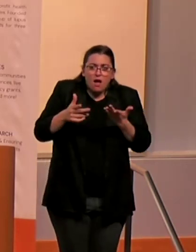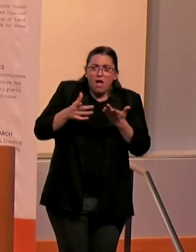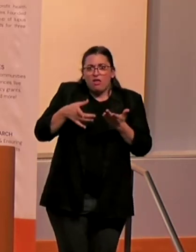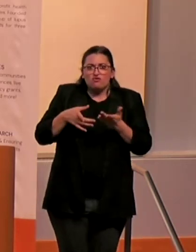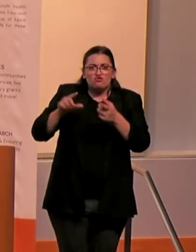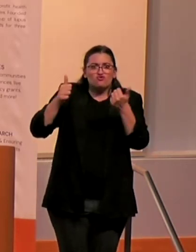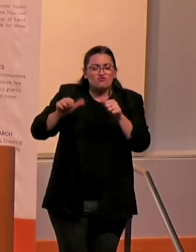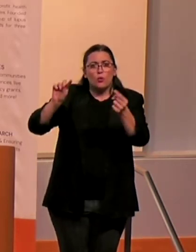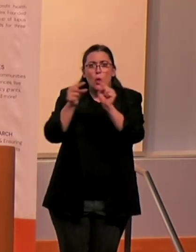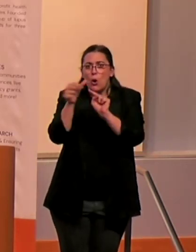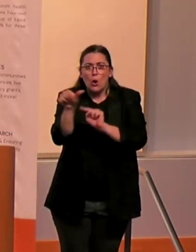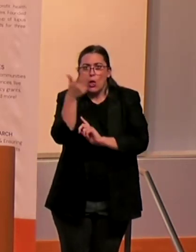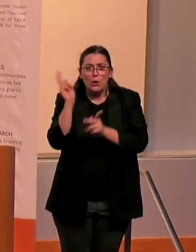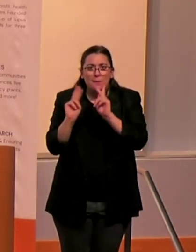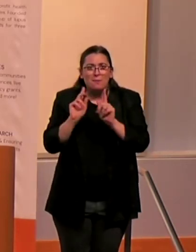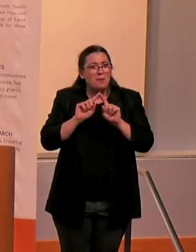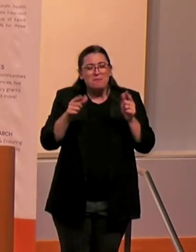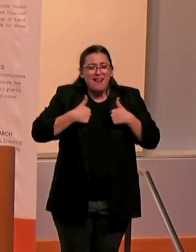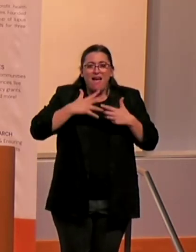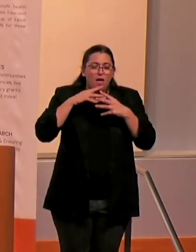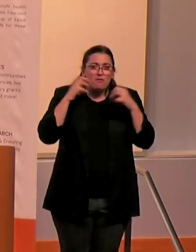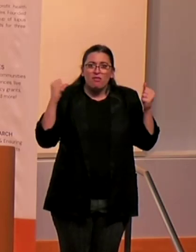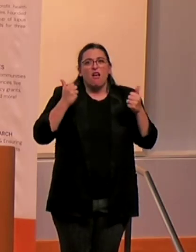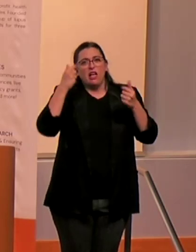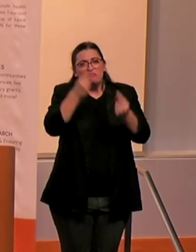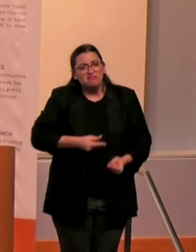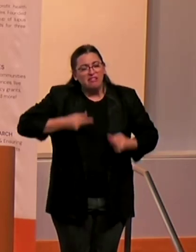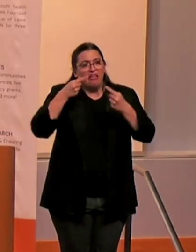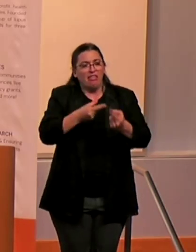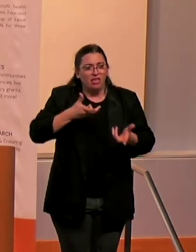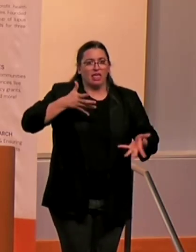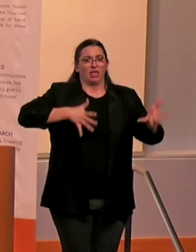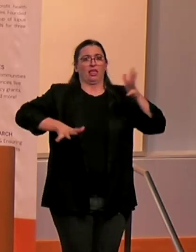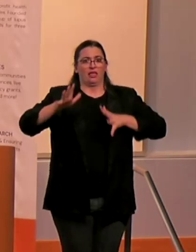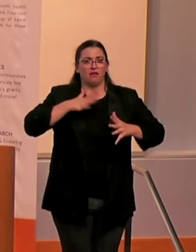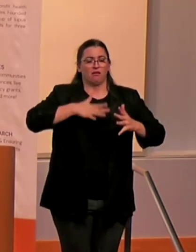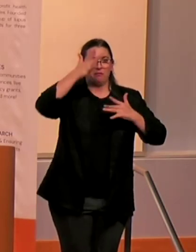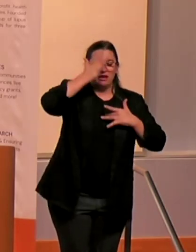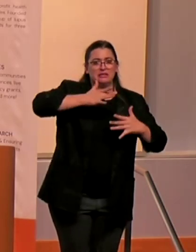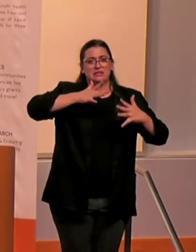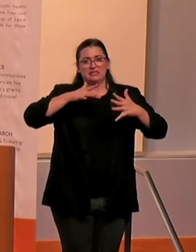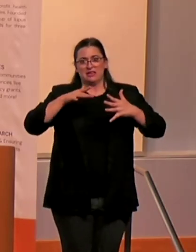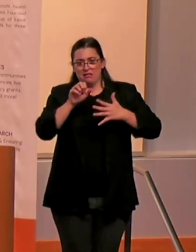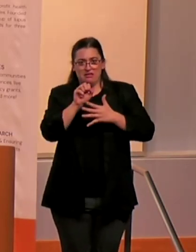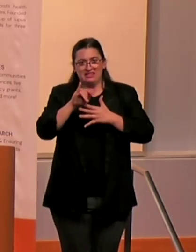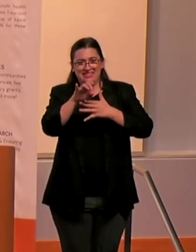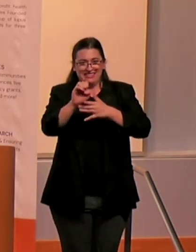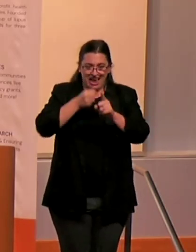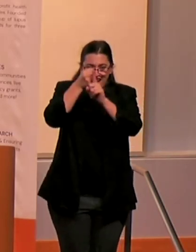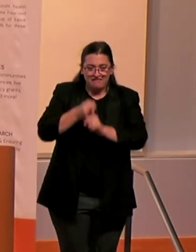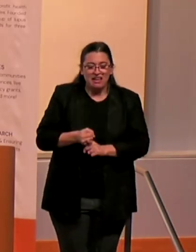got enough trying to struggle day to day to deal with all of my illness and all of the side effects and everything